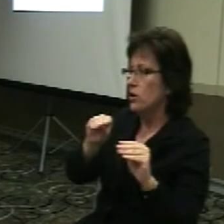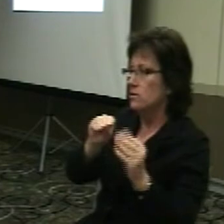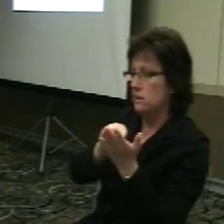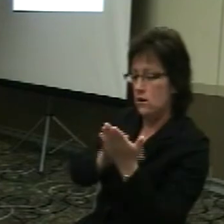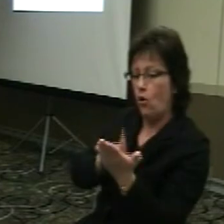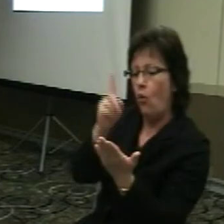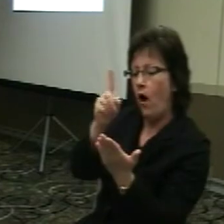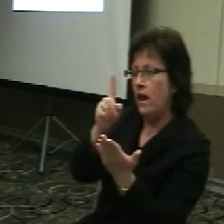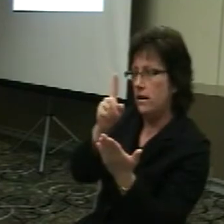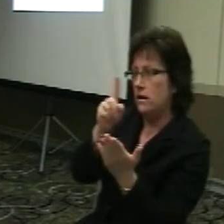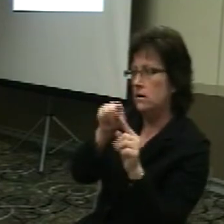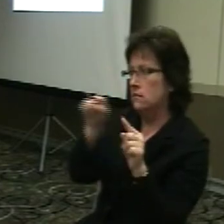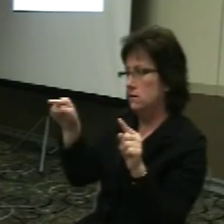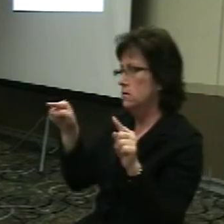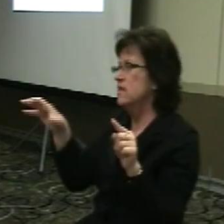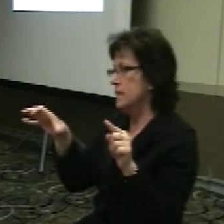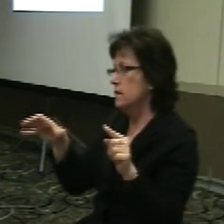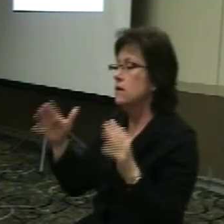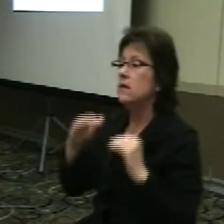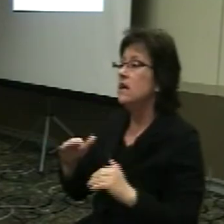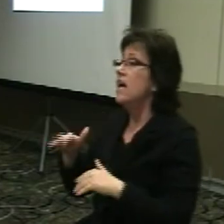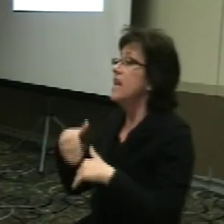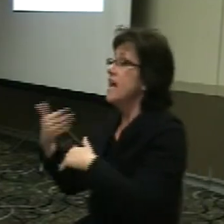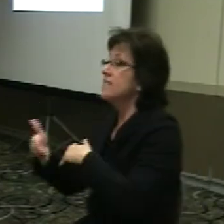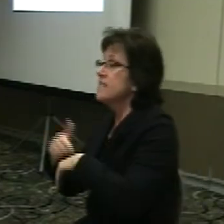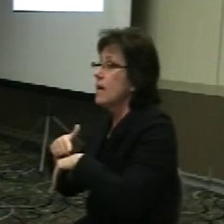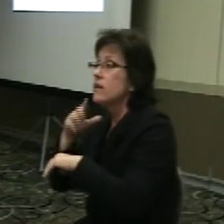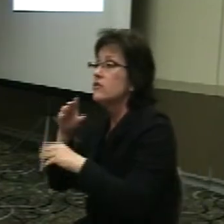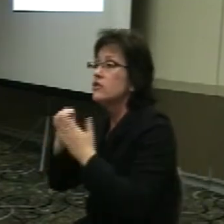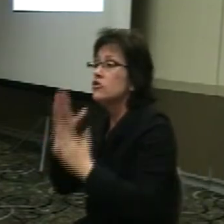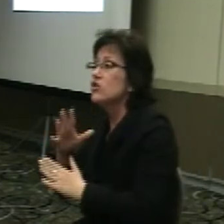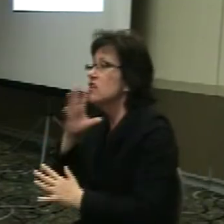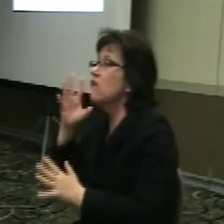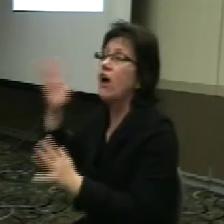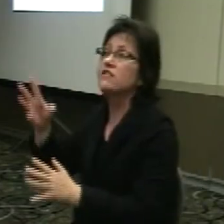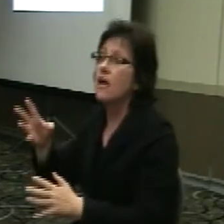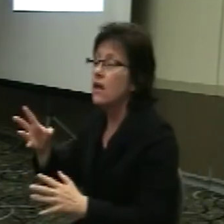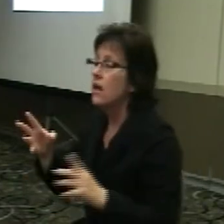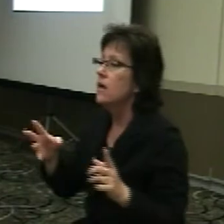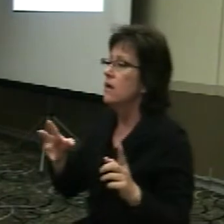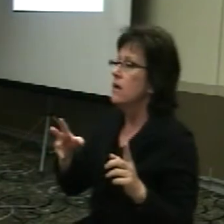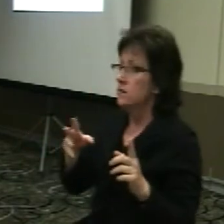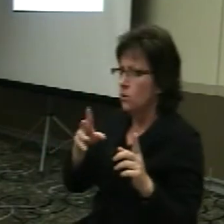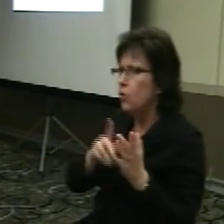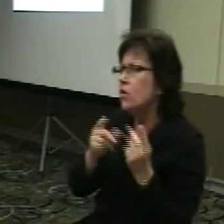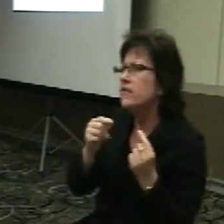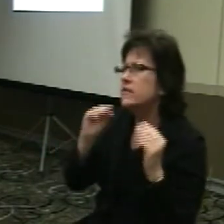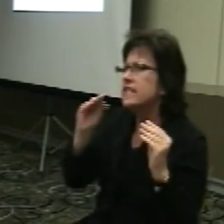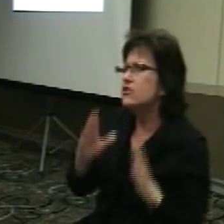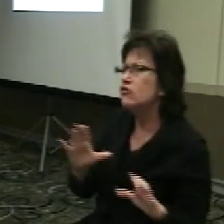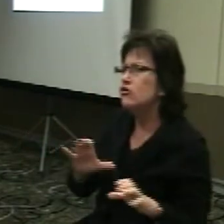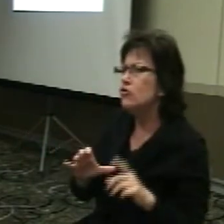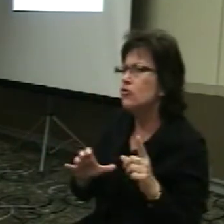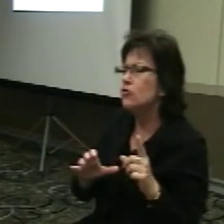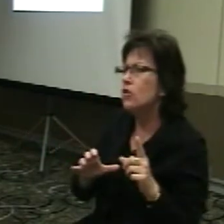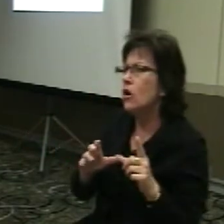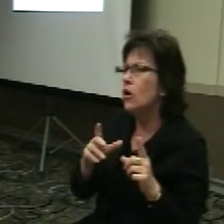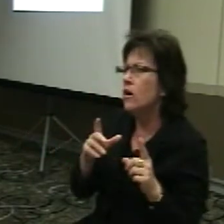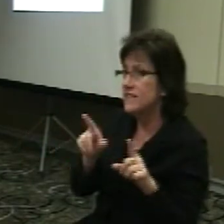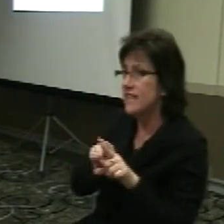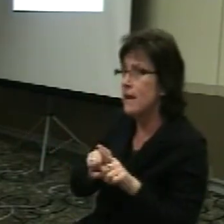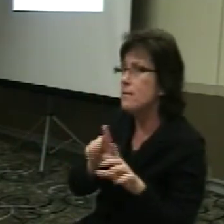did. Next time the student talks out, what did the teacher do? If it's the same behavior, a 1 again. If it's a different behavior, now it's a 2, and